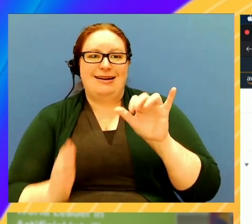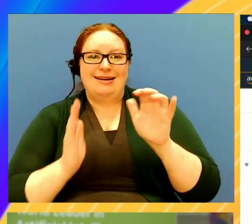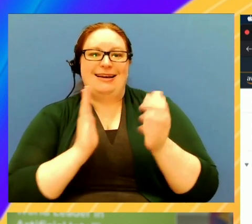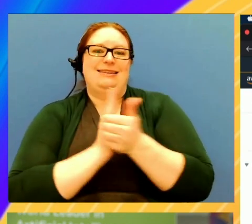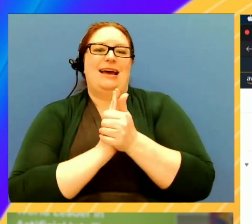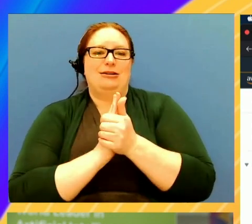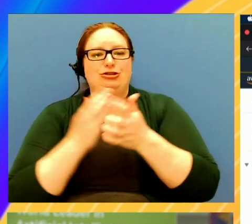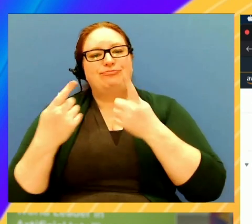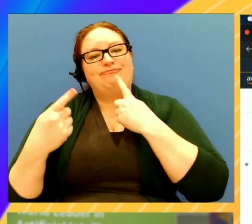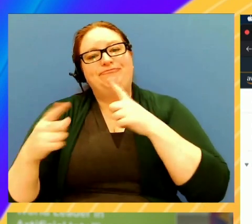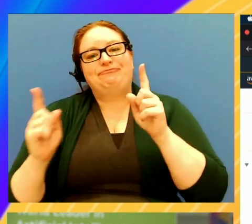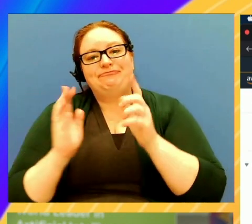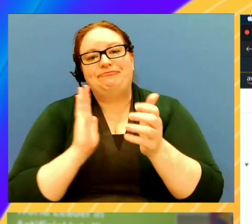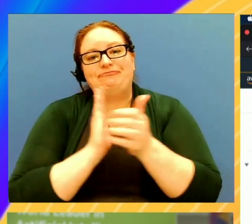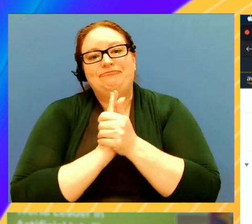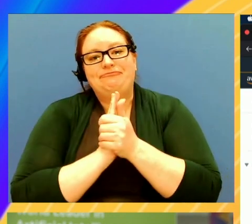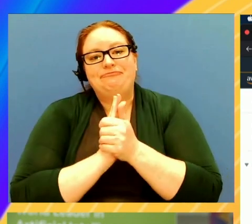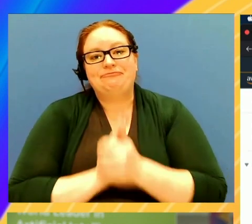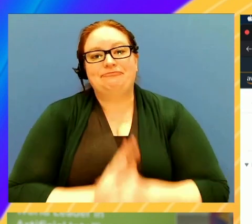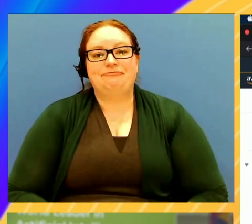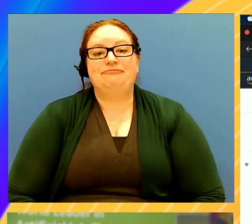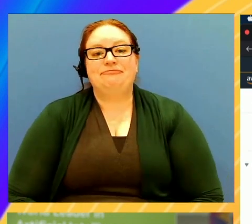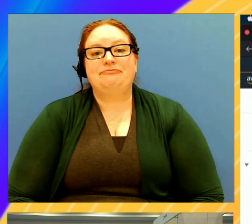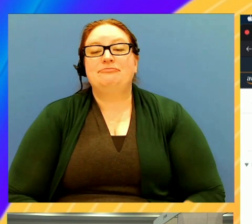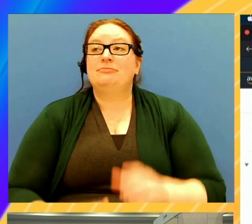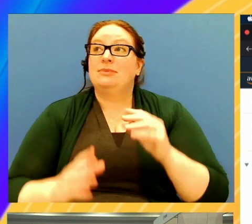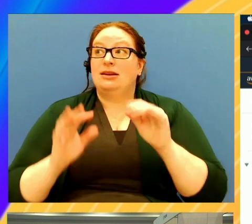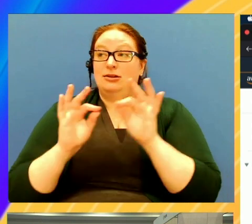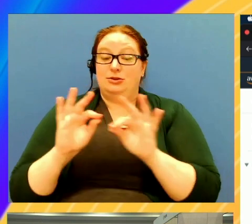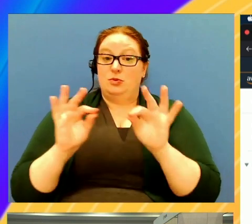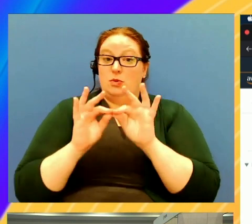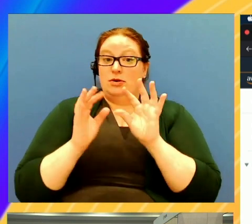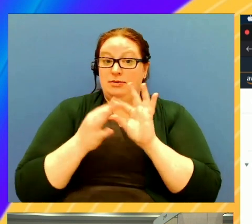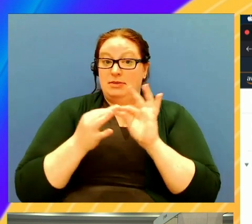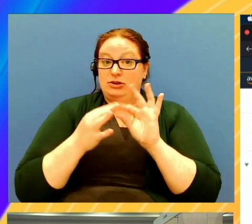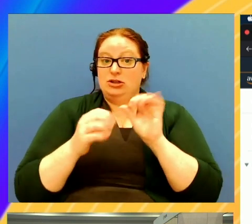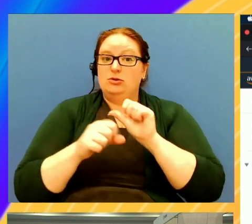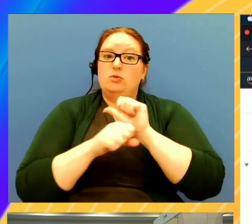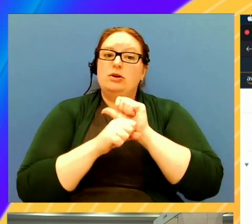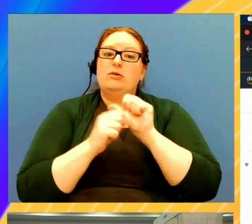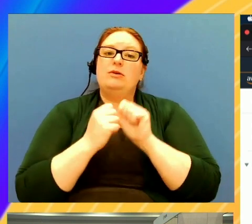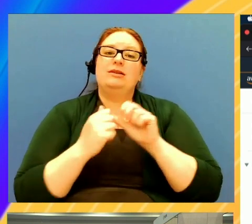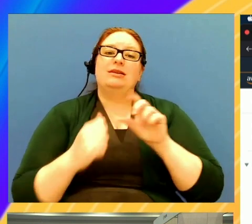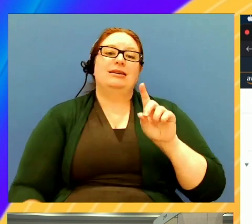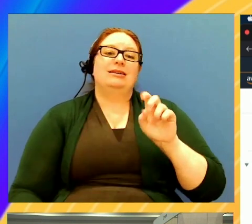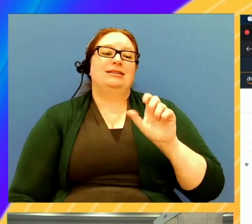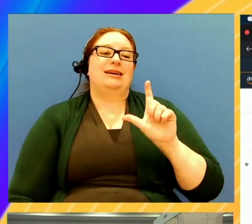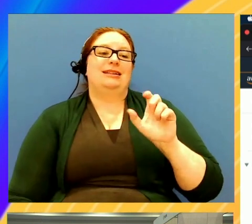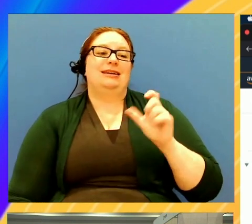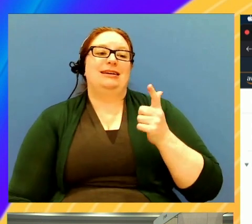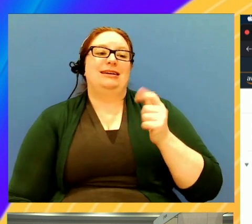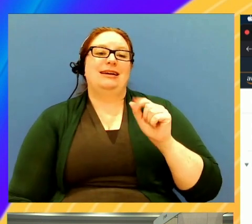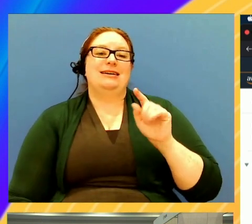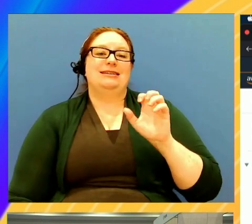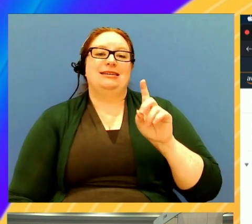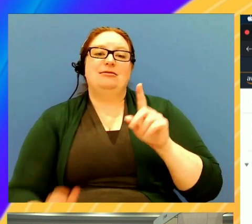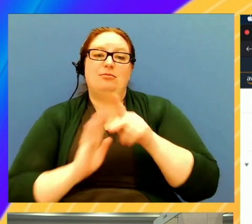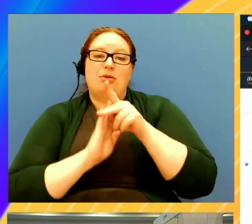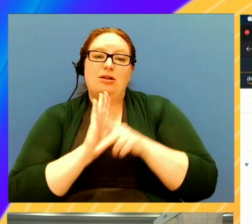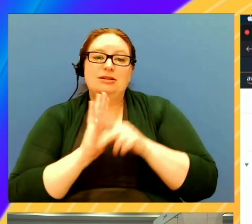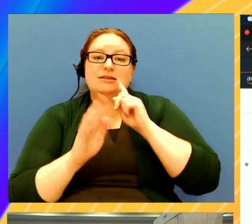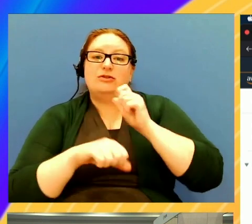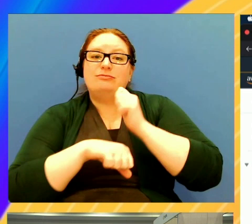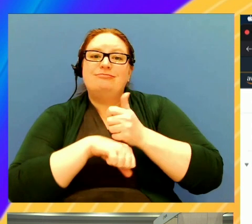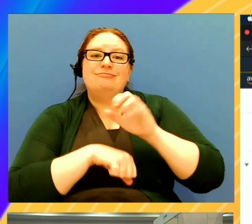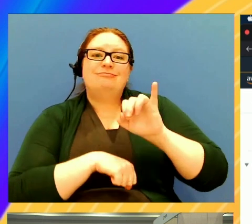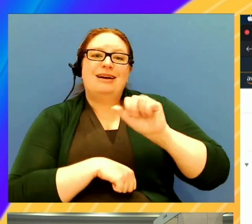attached. Sure. And I think it's worth mentioning that when working with these delegated policies, that implementing IAM best practices is also very